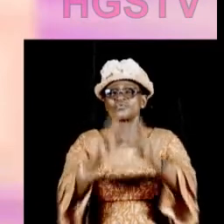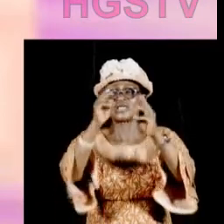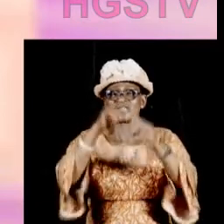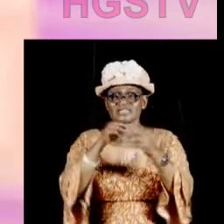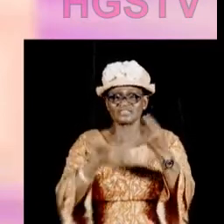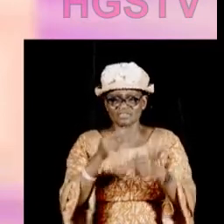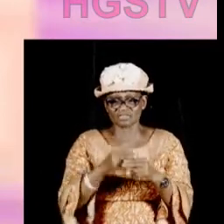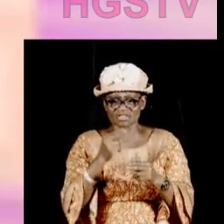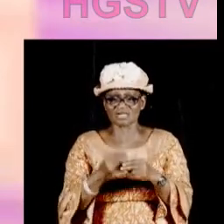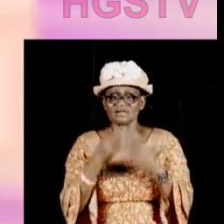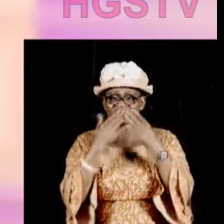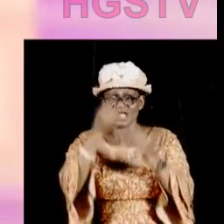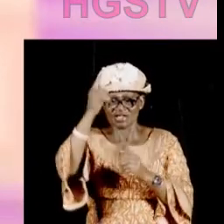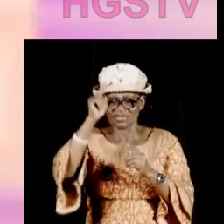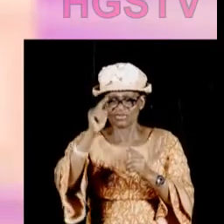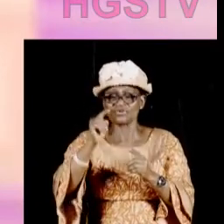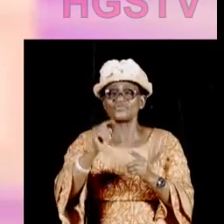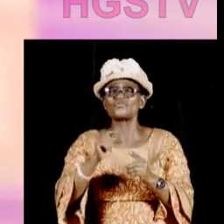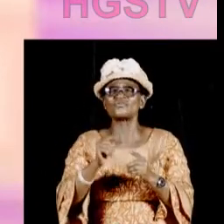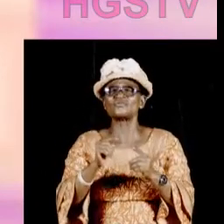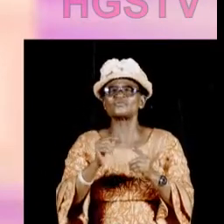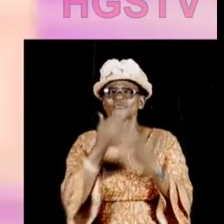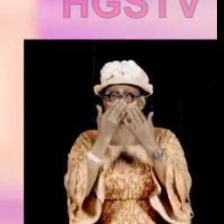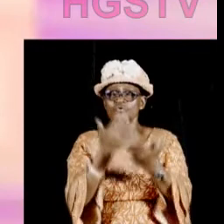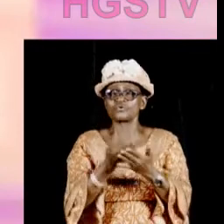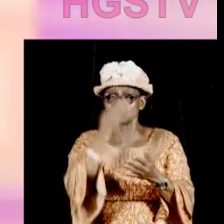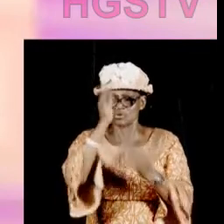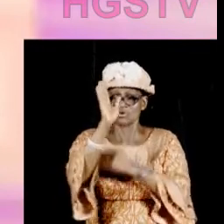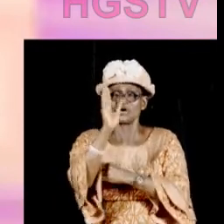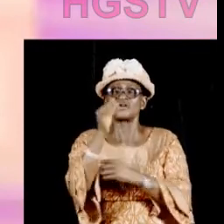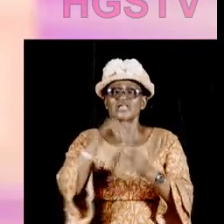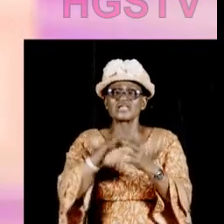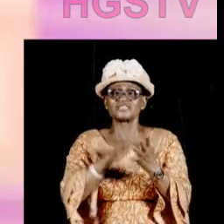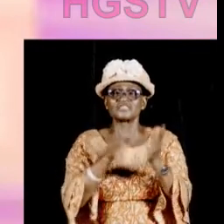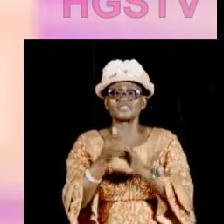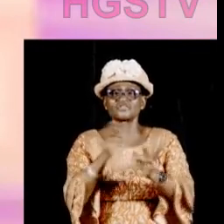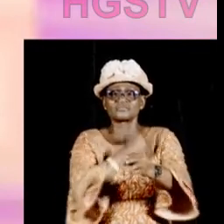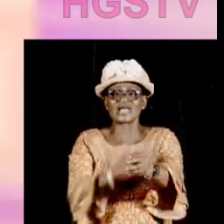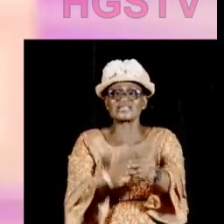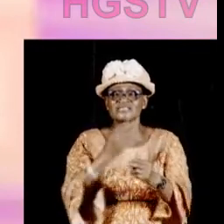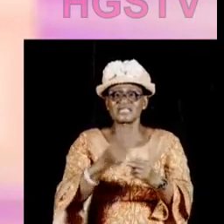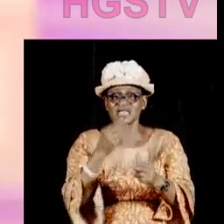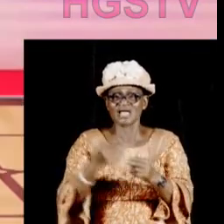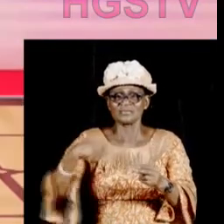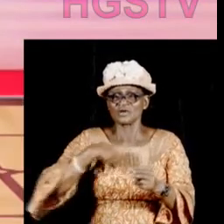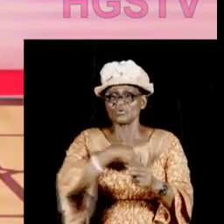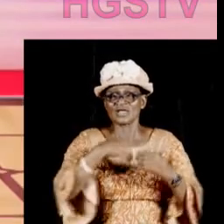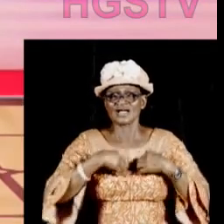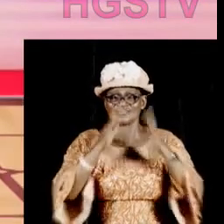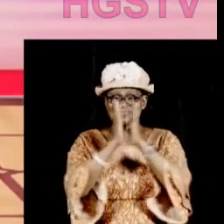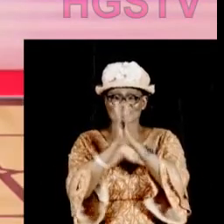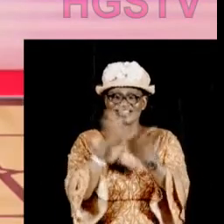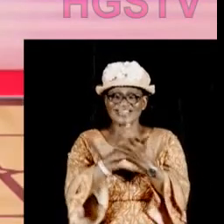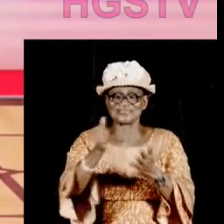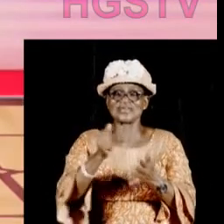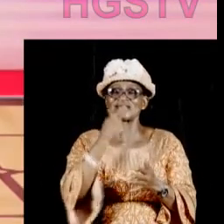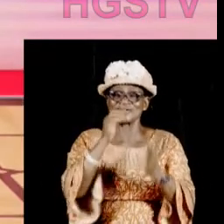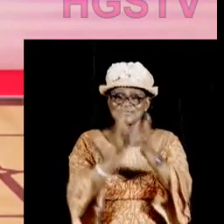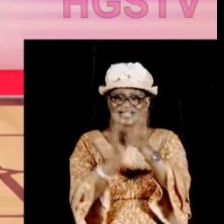Amen. Thank you, gracious Father. In Jesus' mighty name, we are prayed. Praise the